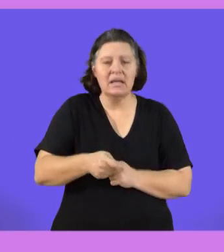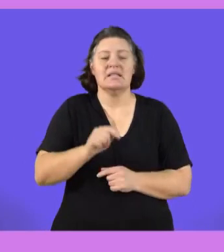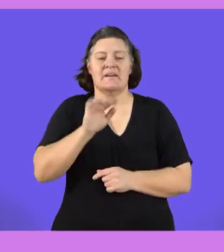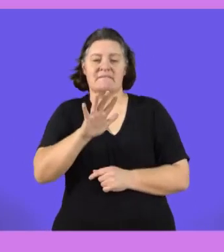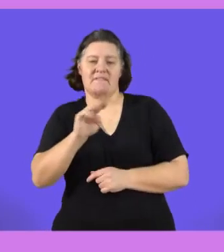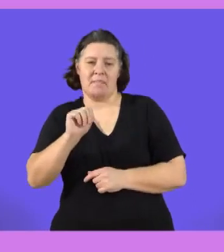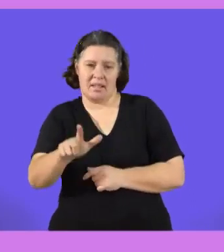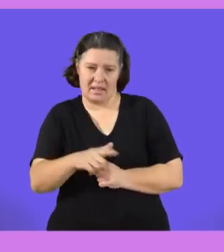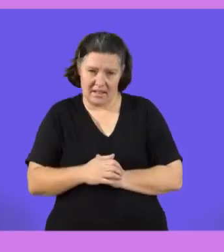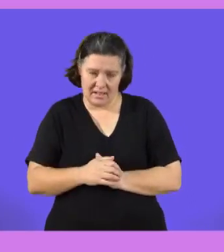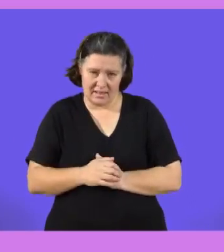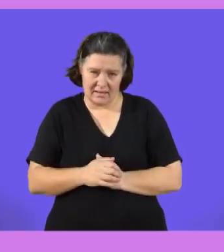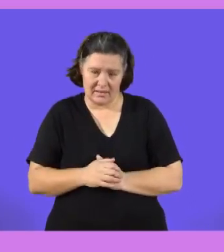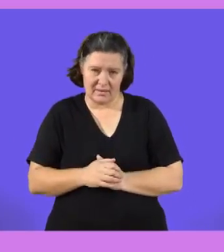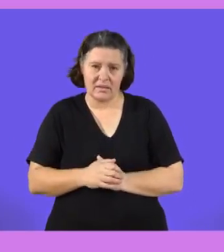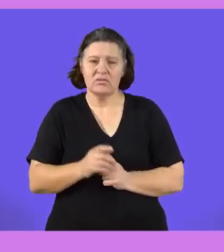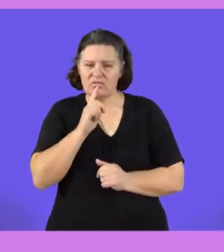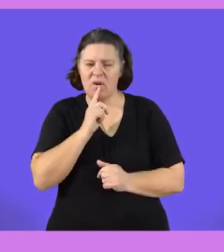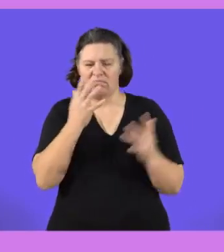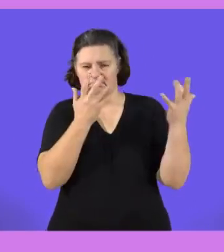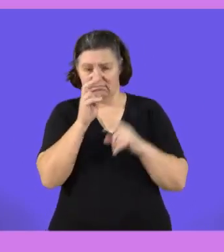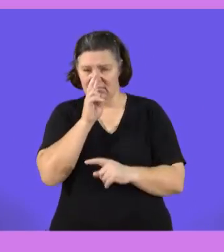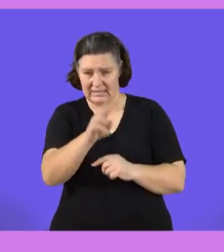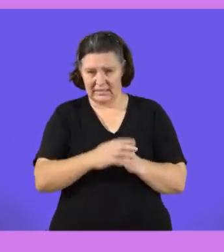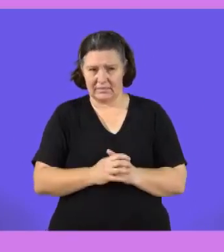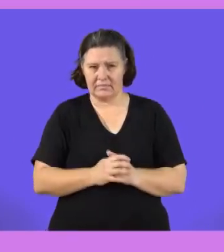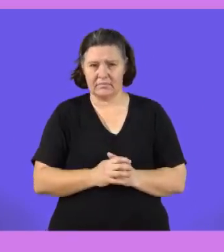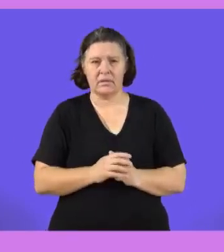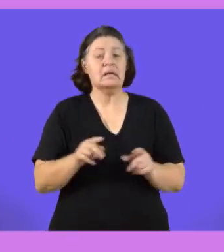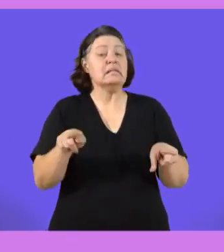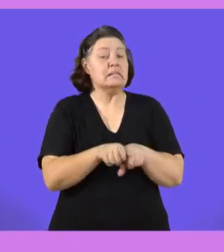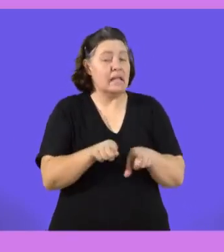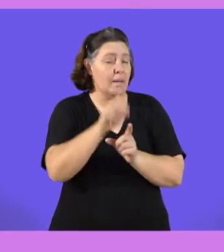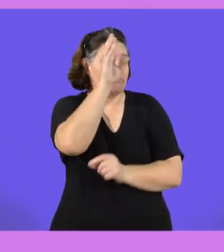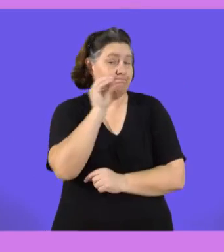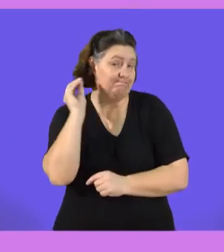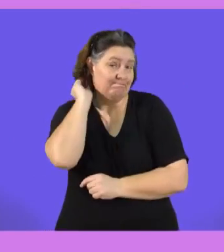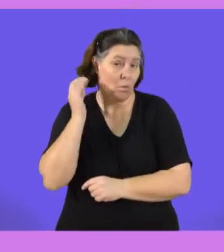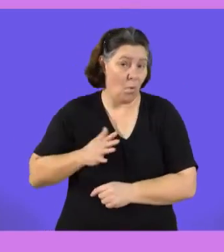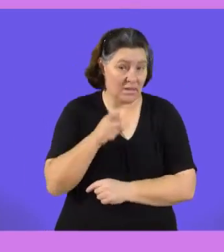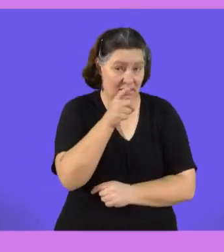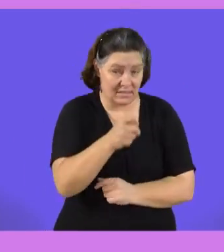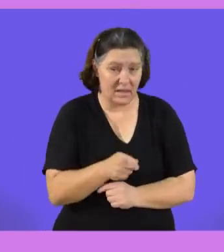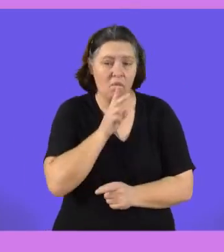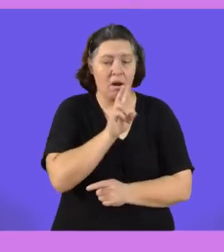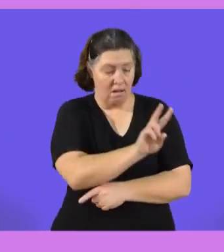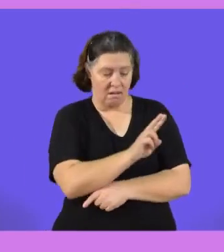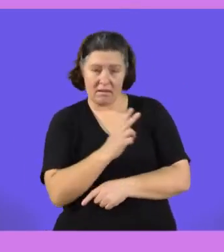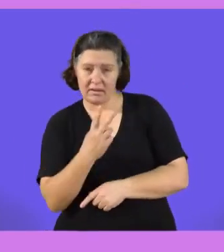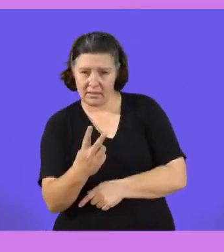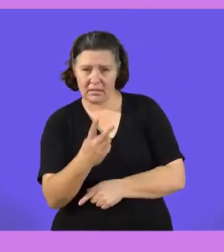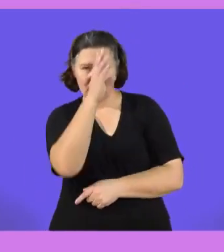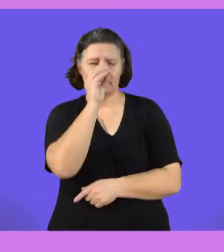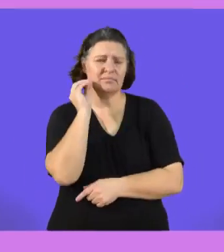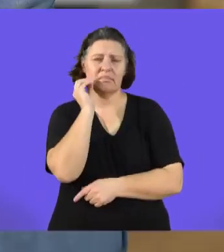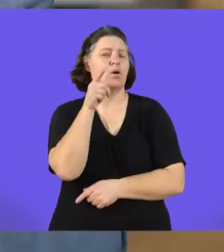This we'll put in practice in the next few sums. Now, here's other things that I want you to take note of as well. When we convert,